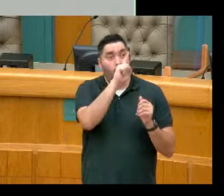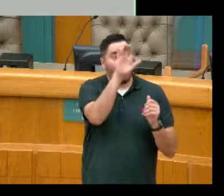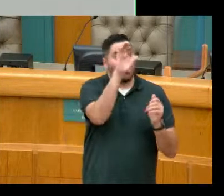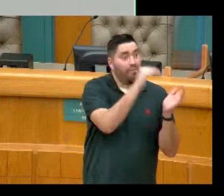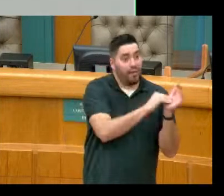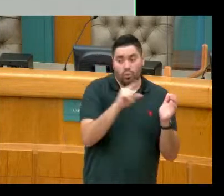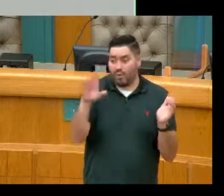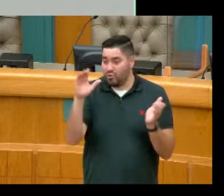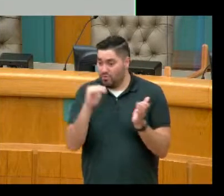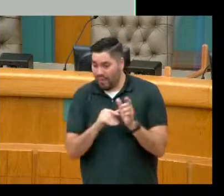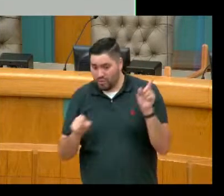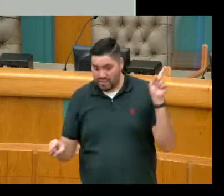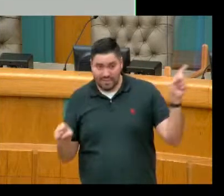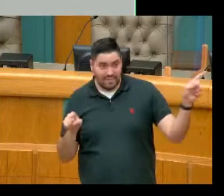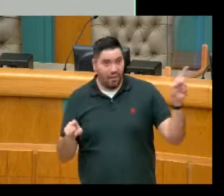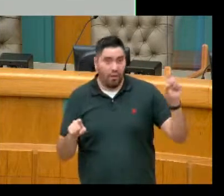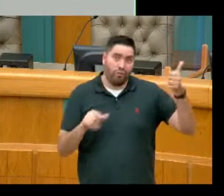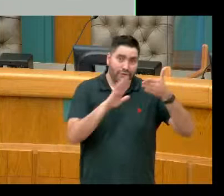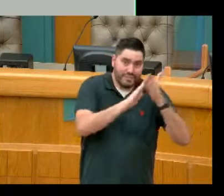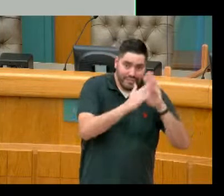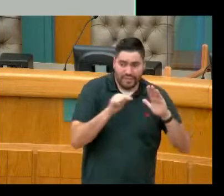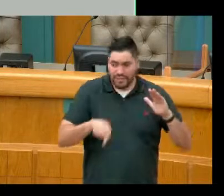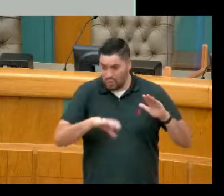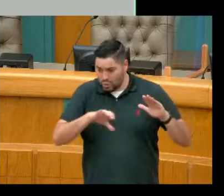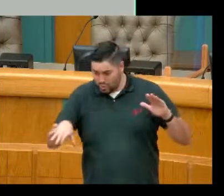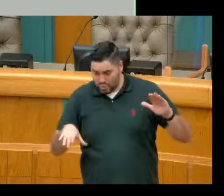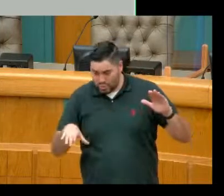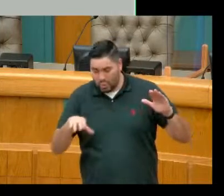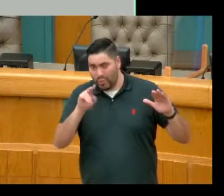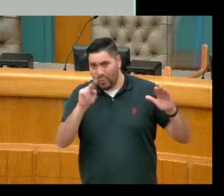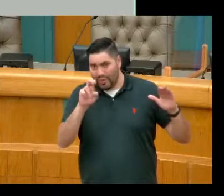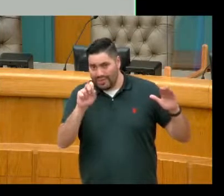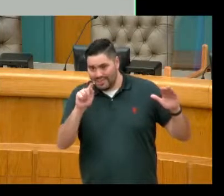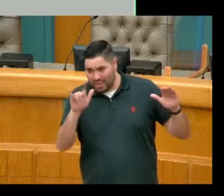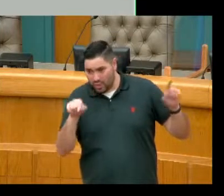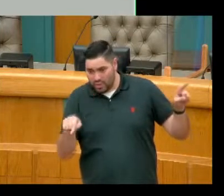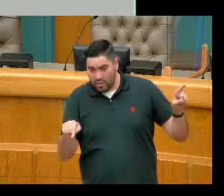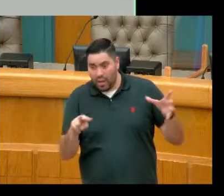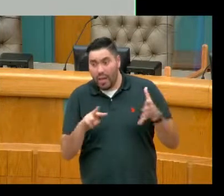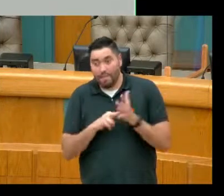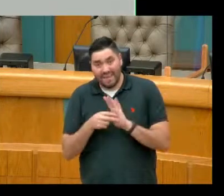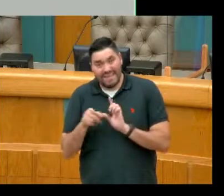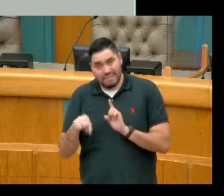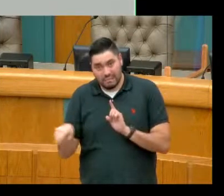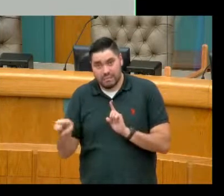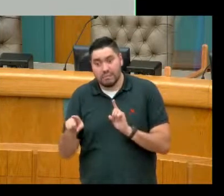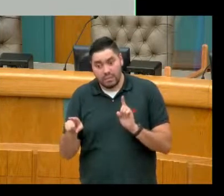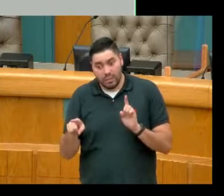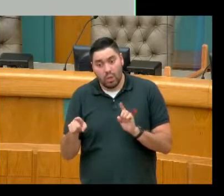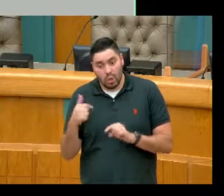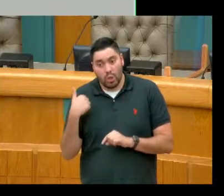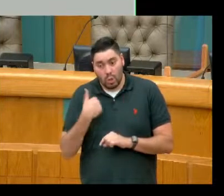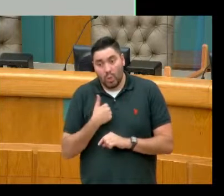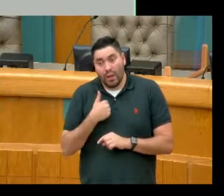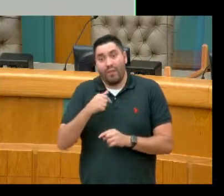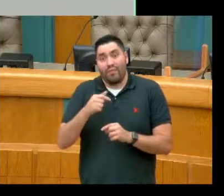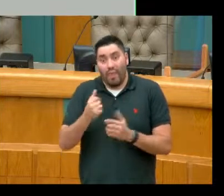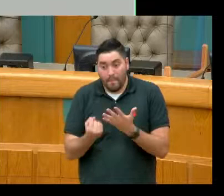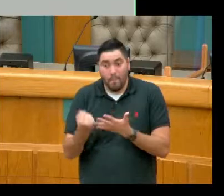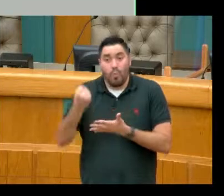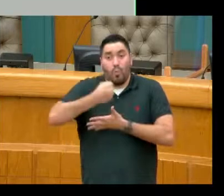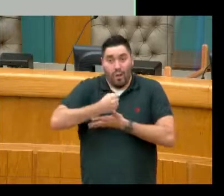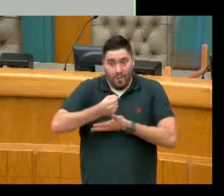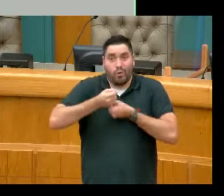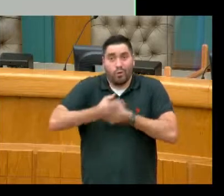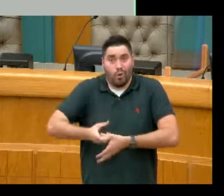people die. And that could happen long after that initial infection. So that's why still the Coastal Bend is ranking fairly high in